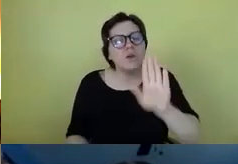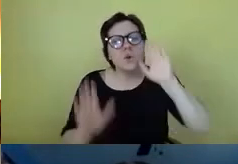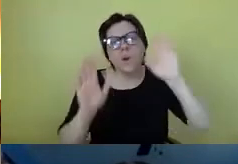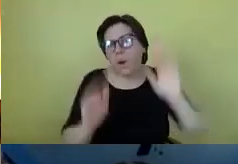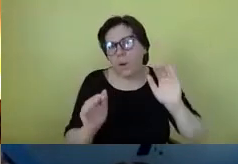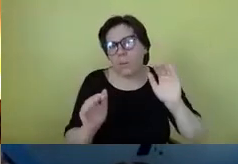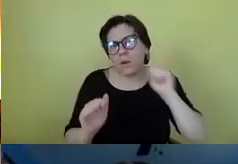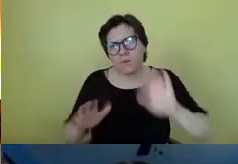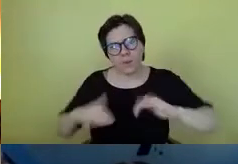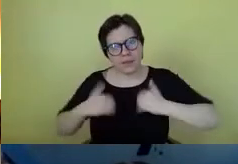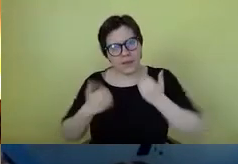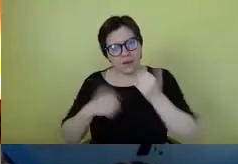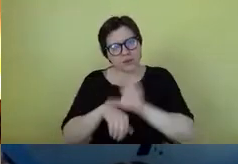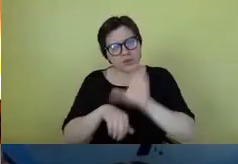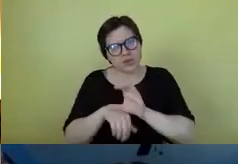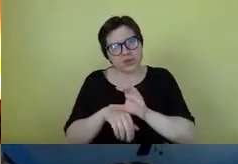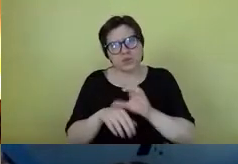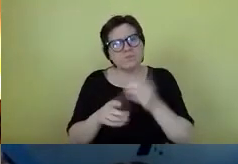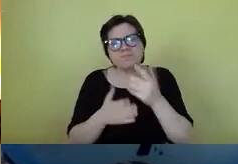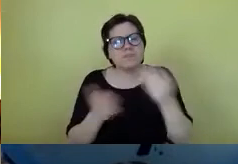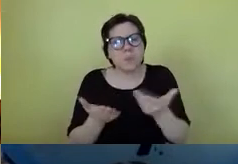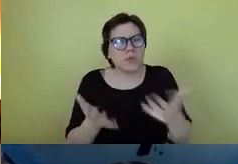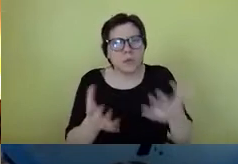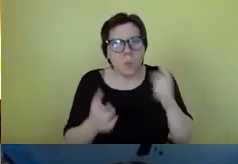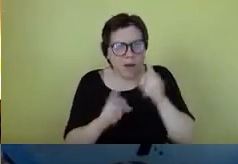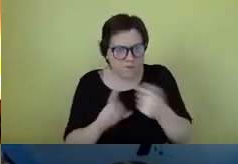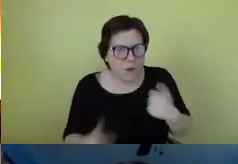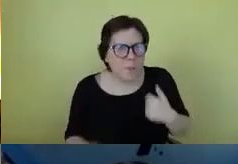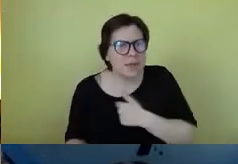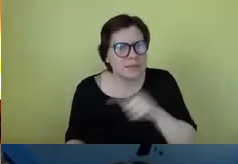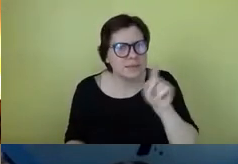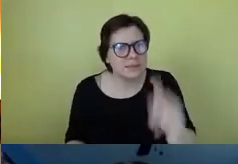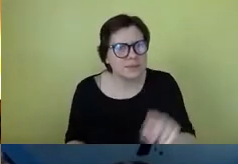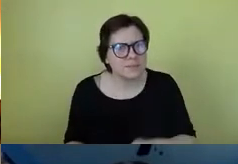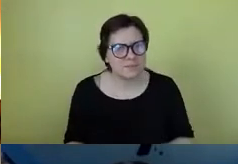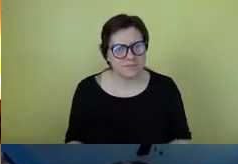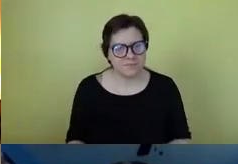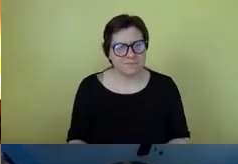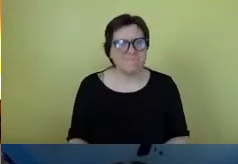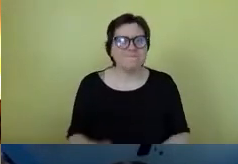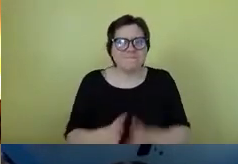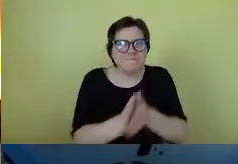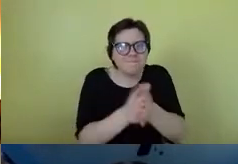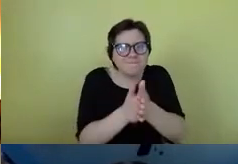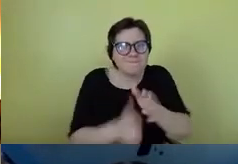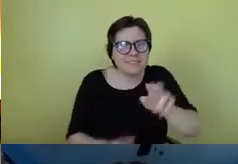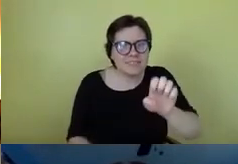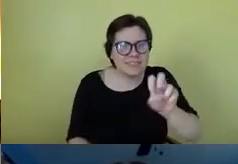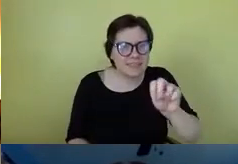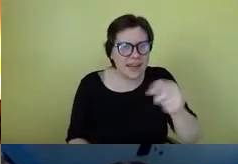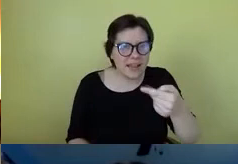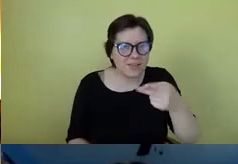you hope and want from us? I want enthusiasm from you.